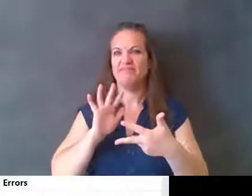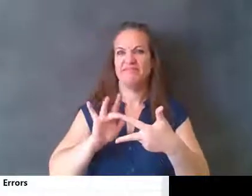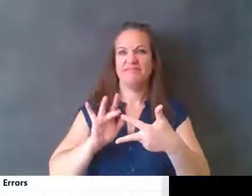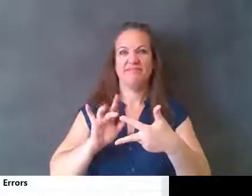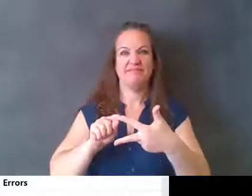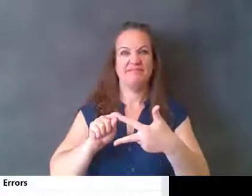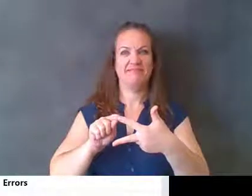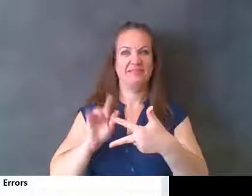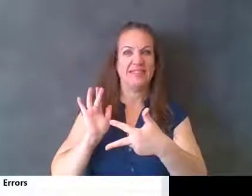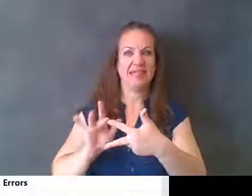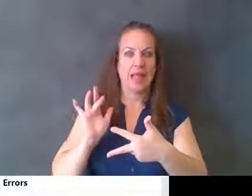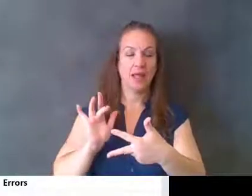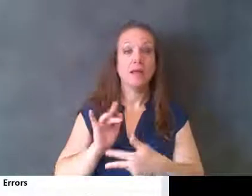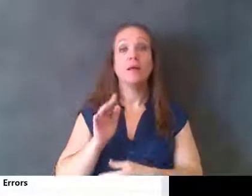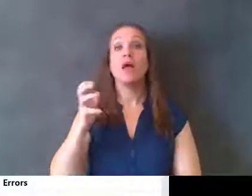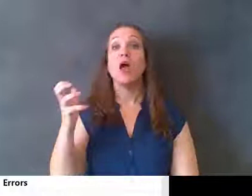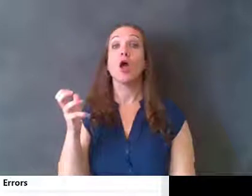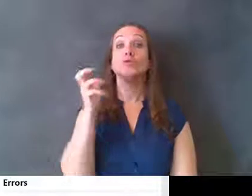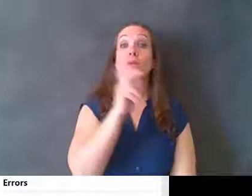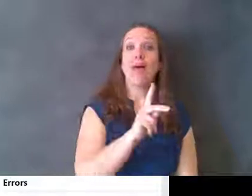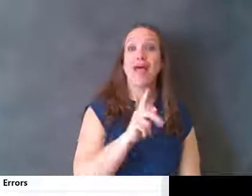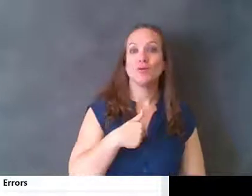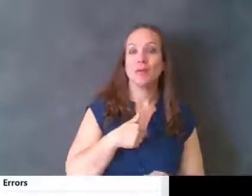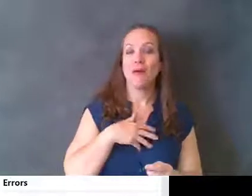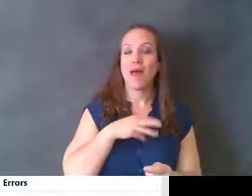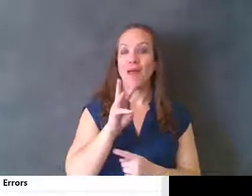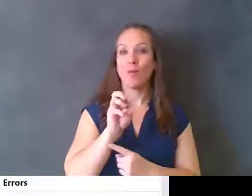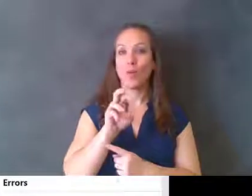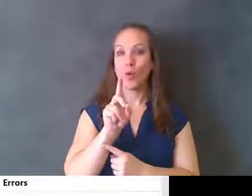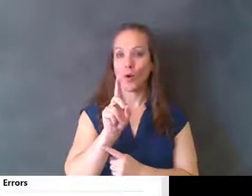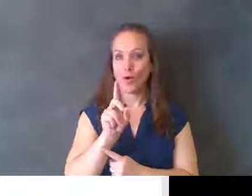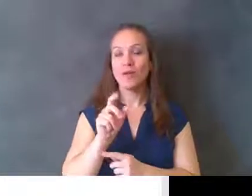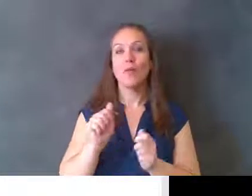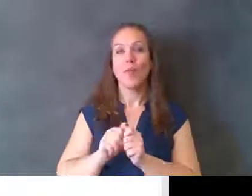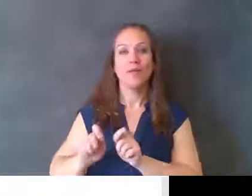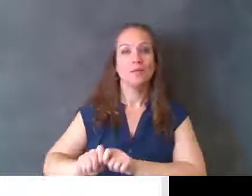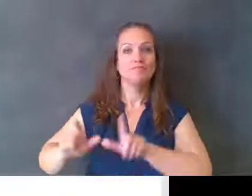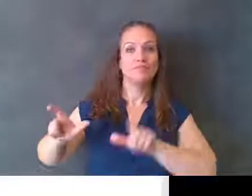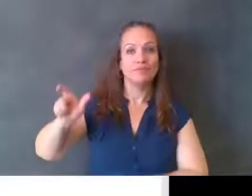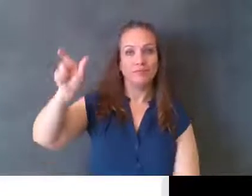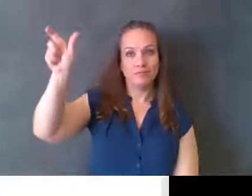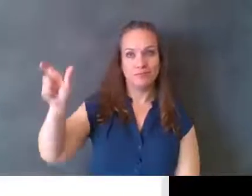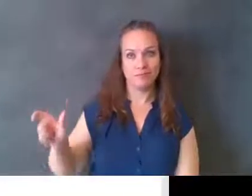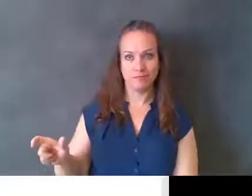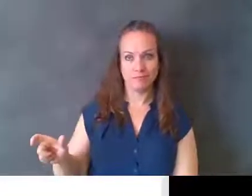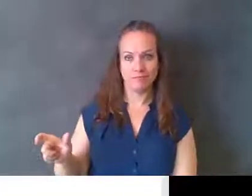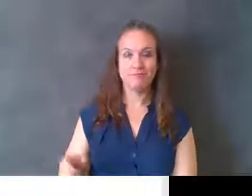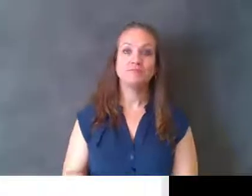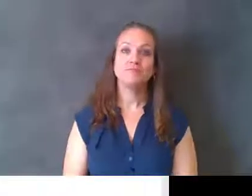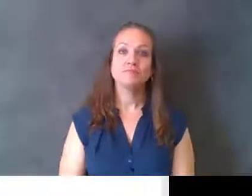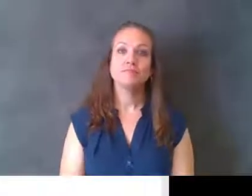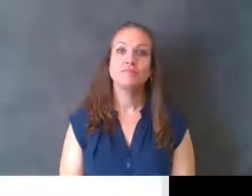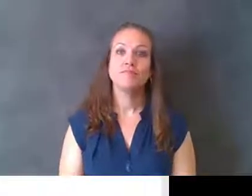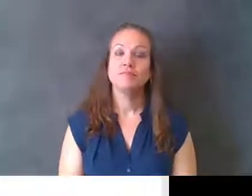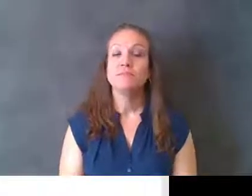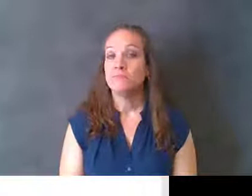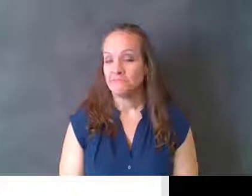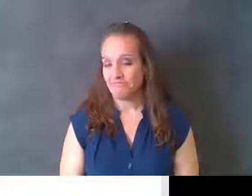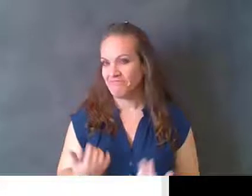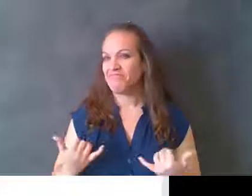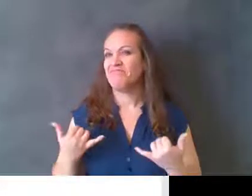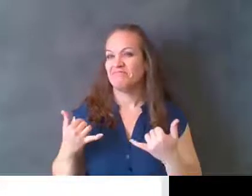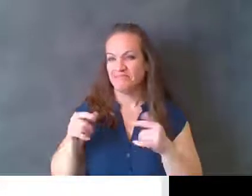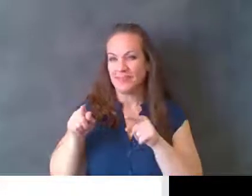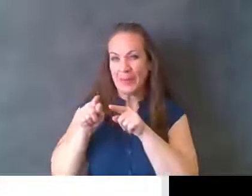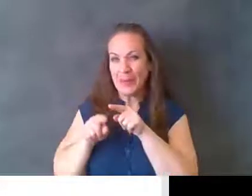then it came back to my Word document with the accessibility checker up on the side, and it's actually loading right now, so we'll give